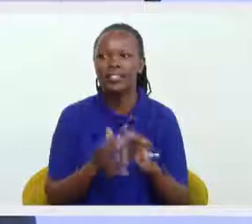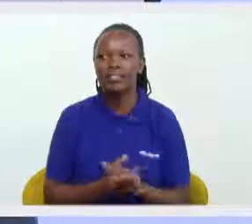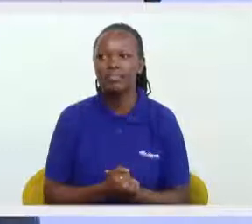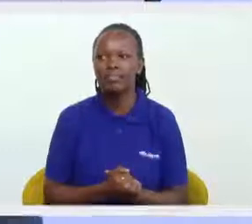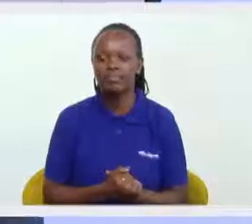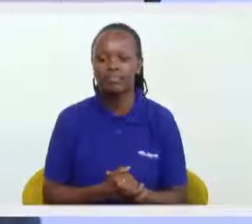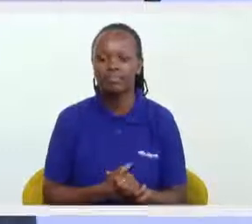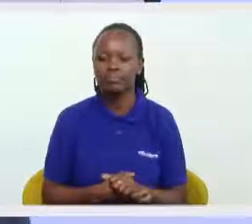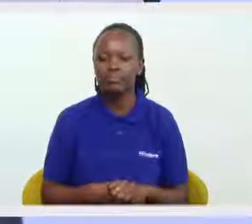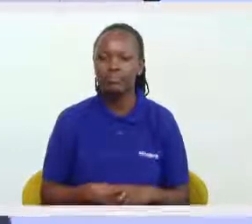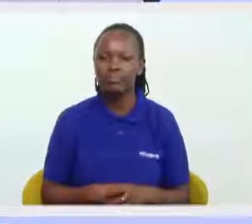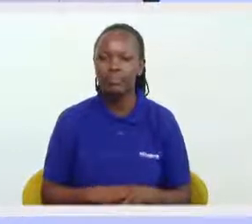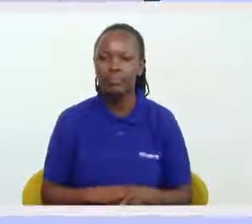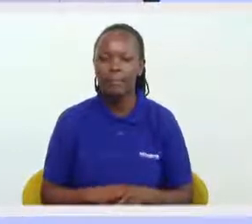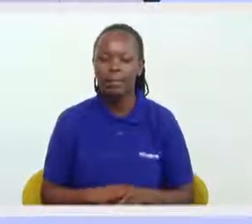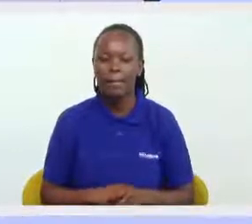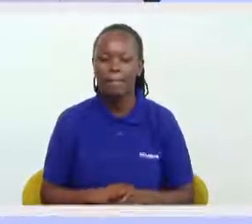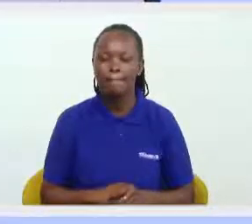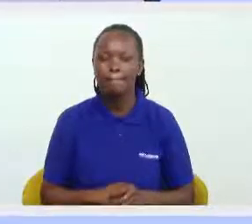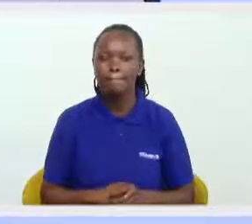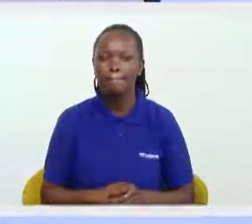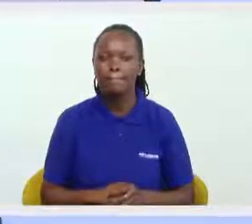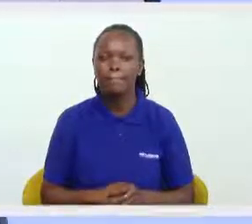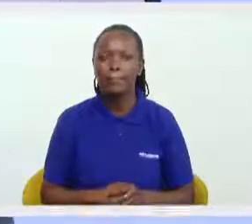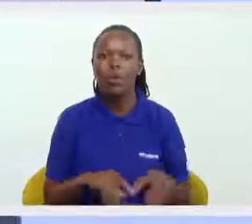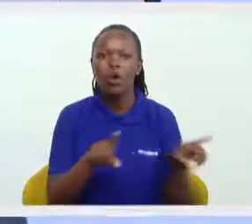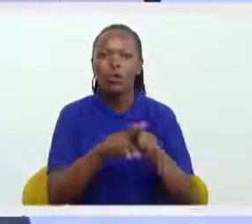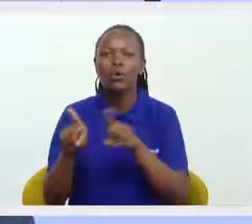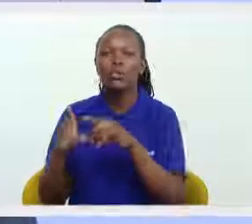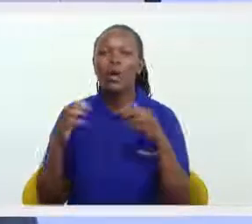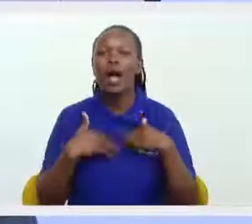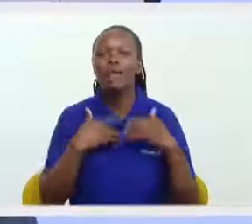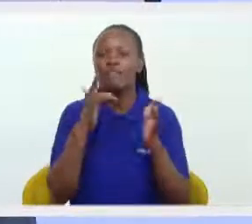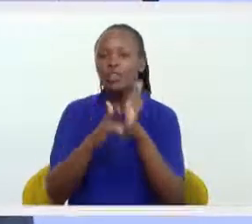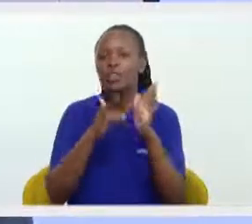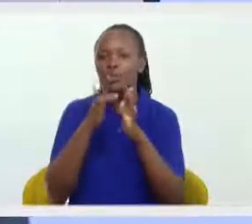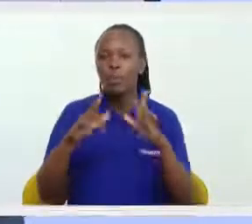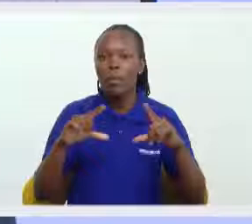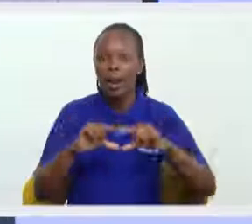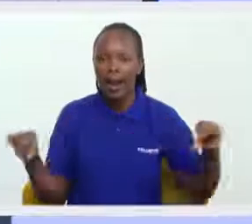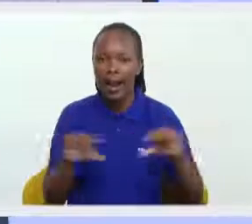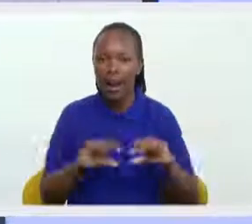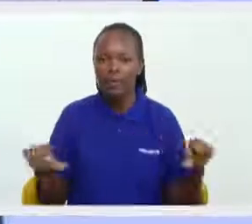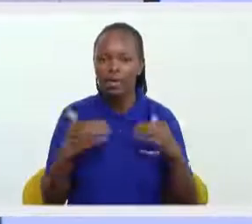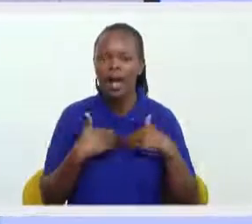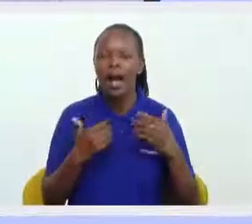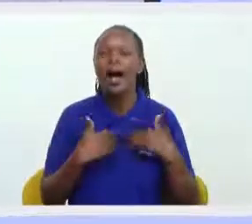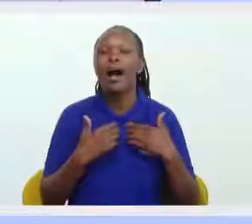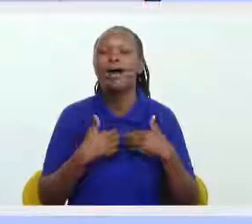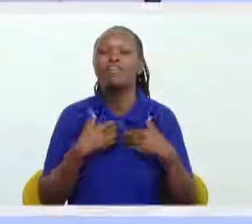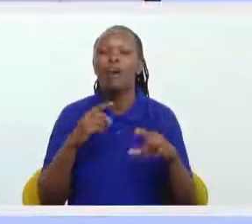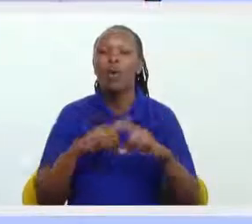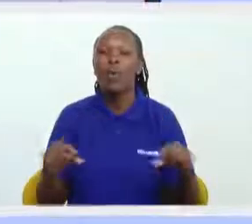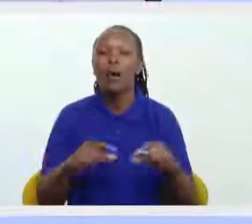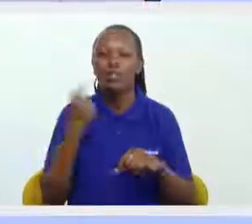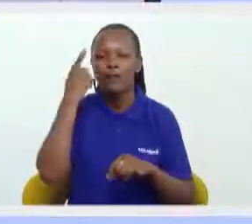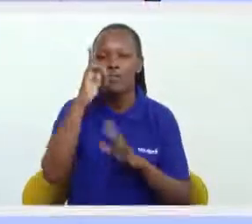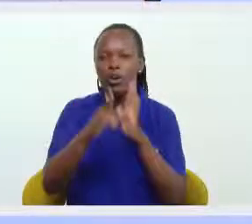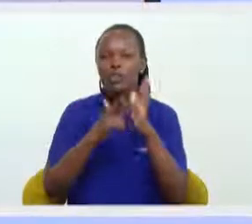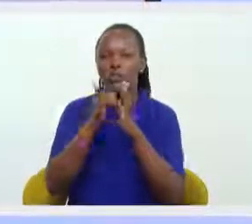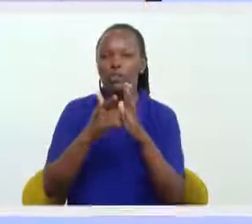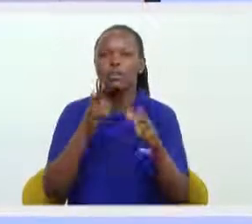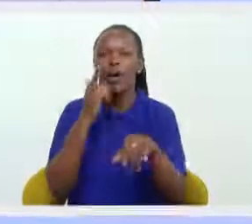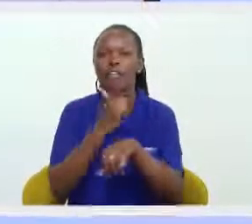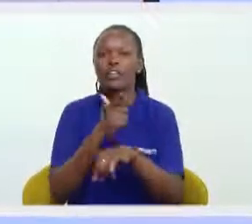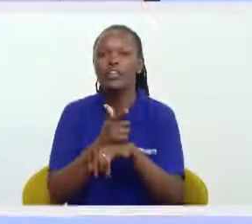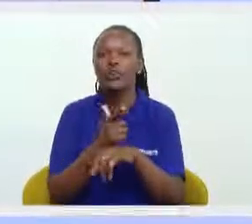device for any application you want. We also have YouTube Captions, which generate automatic captions for YouTube videos if the